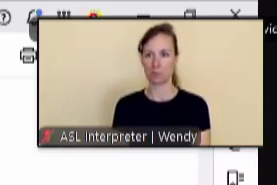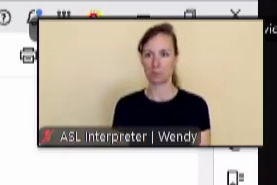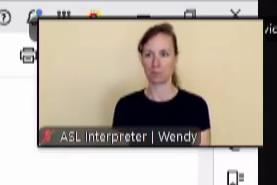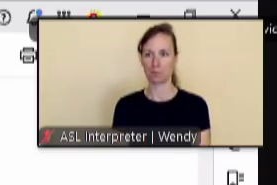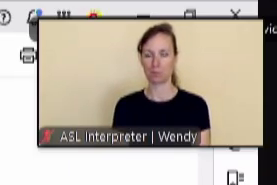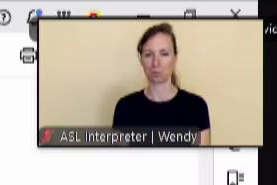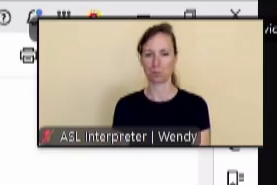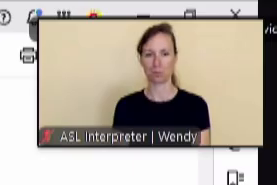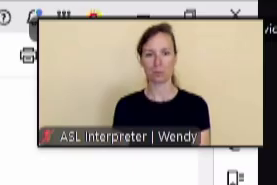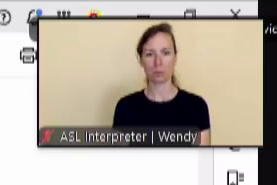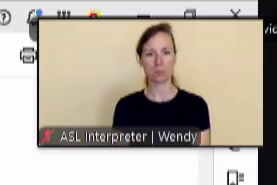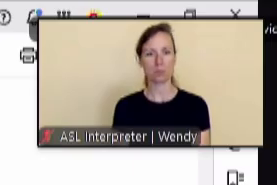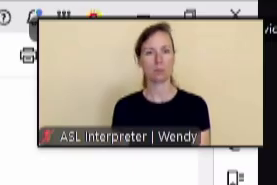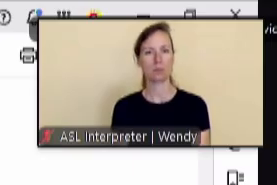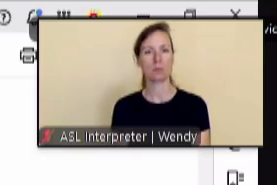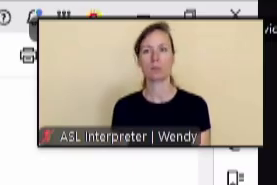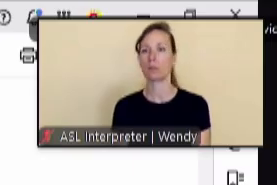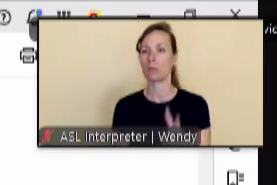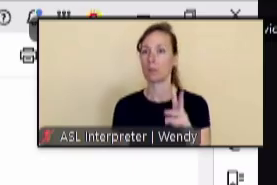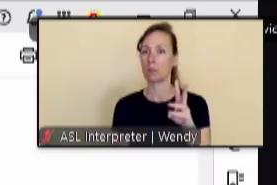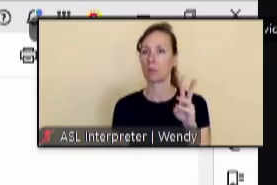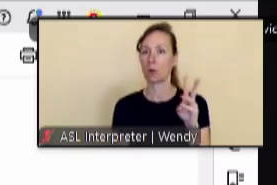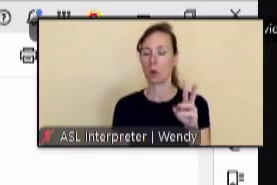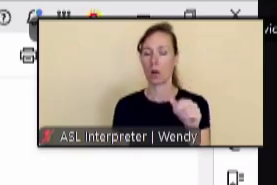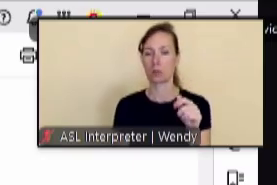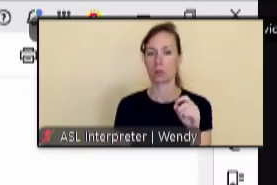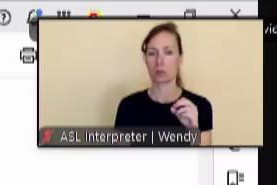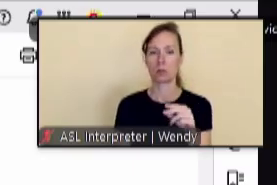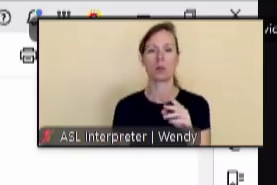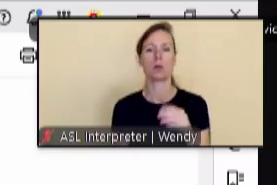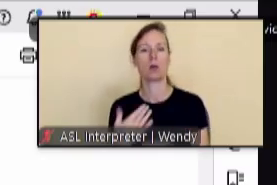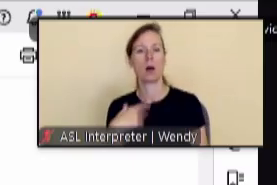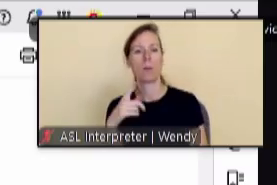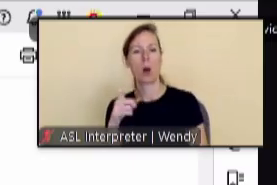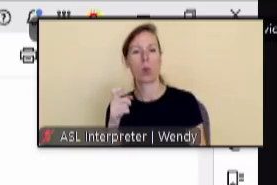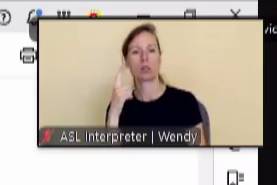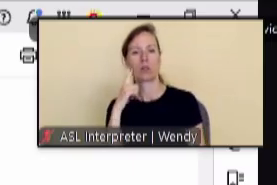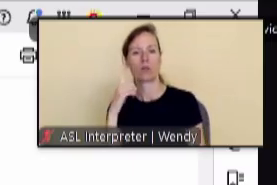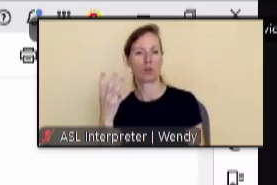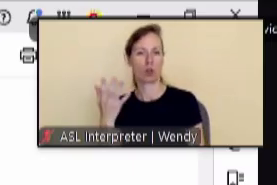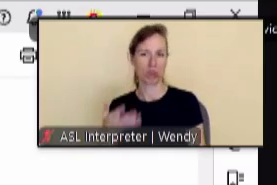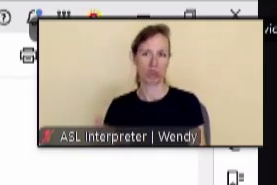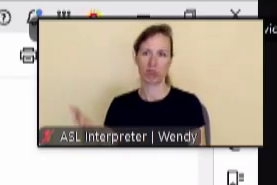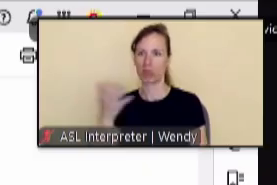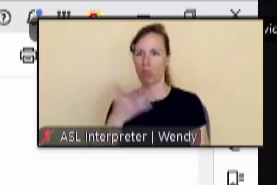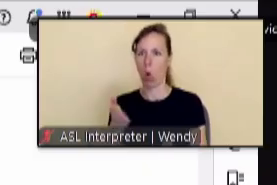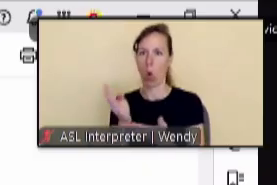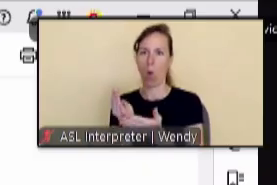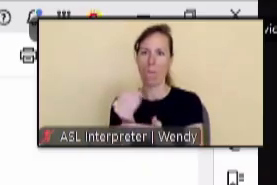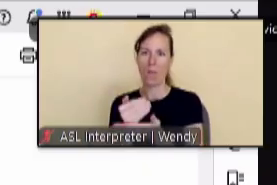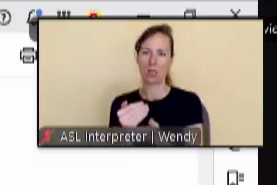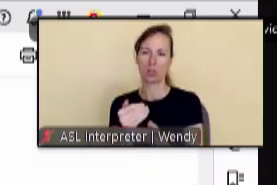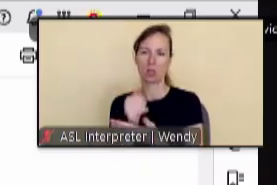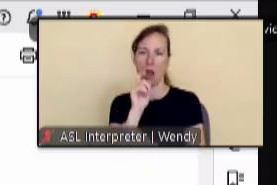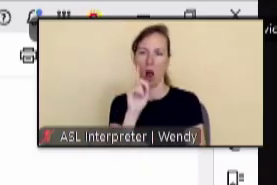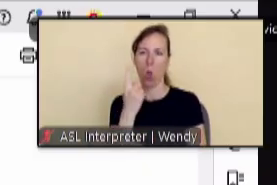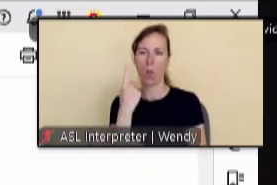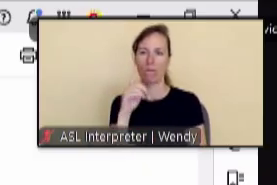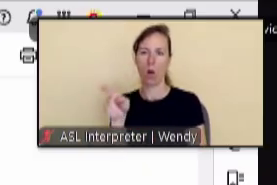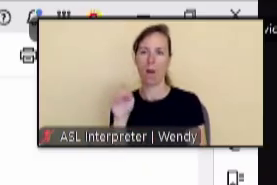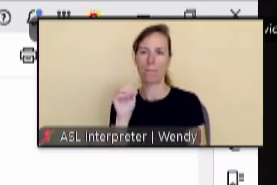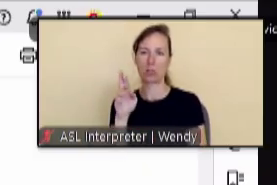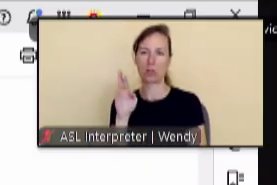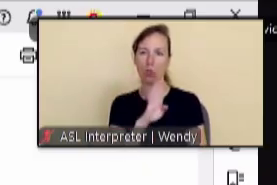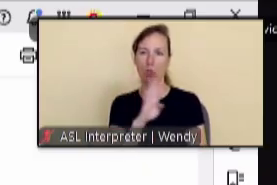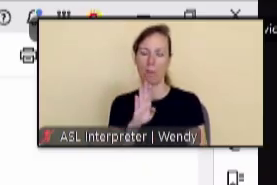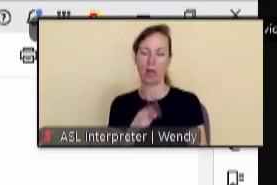Councilman Watson? I mean, my questions are for the whole budget, not just for Mr. Bremer. Just two questions, Mr.